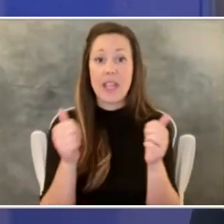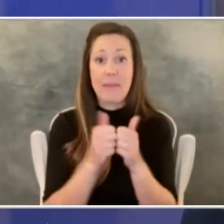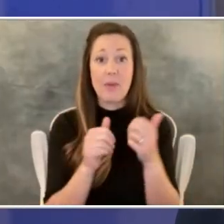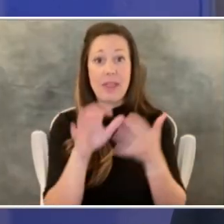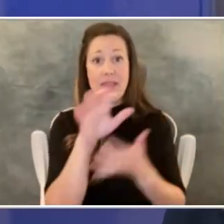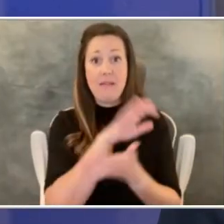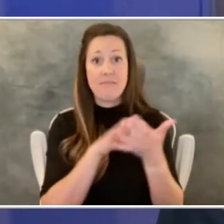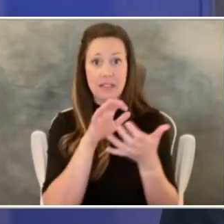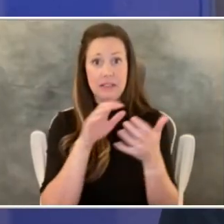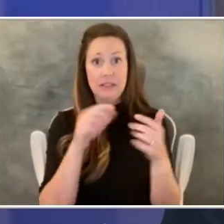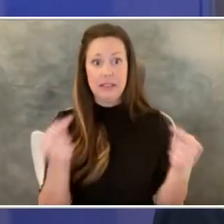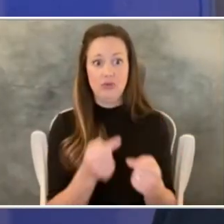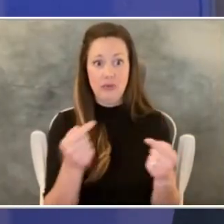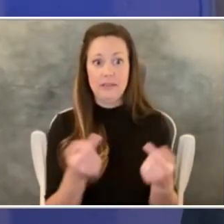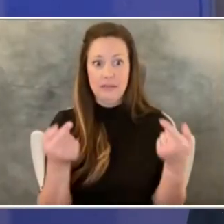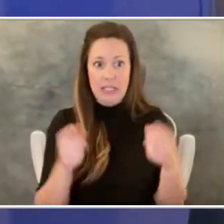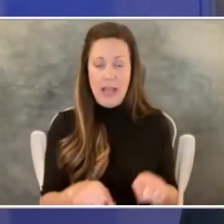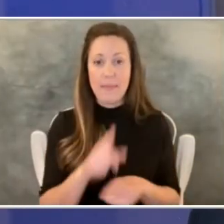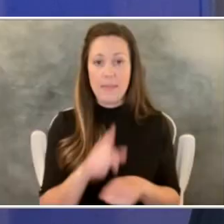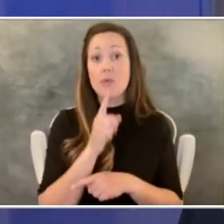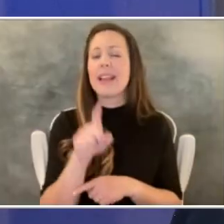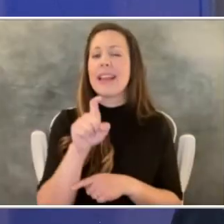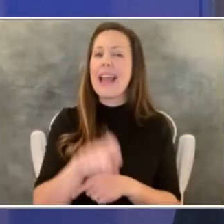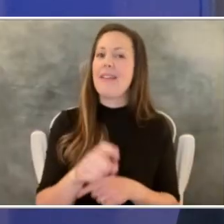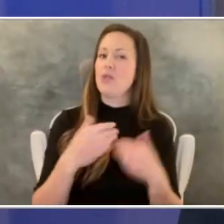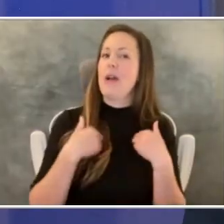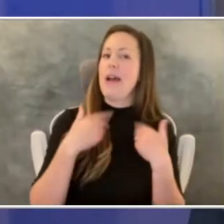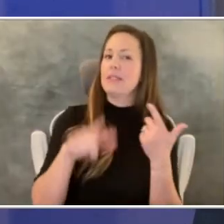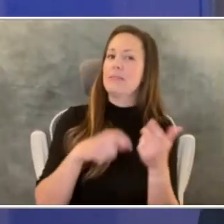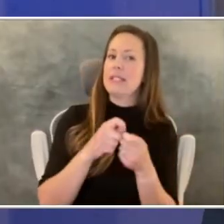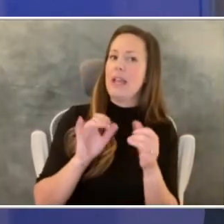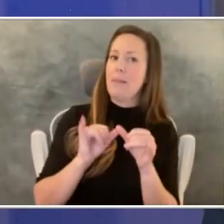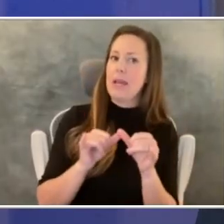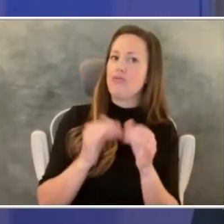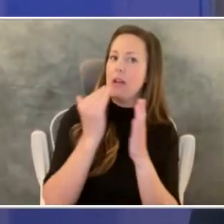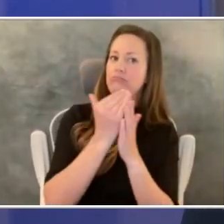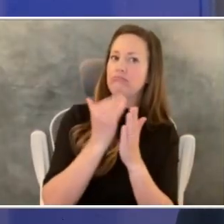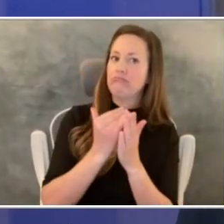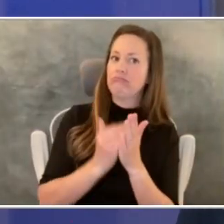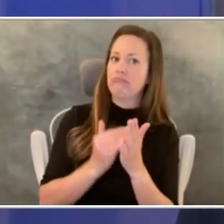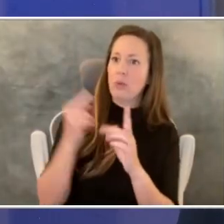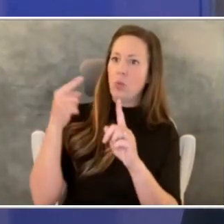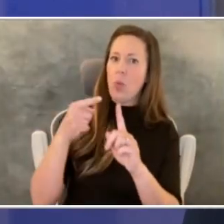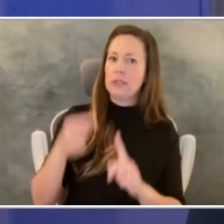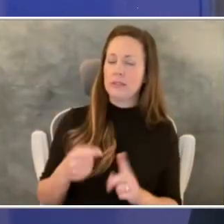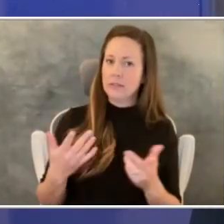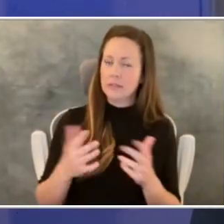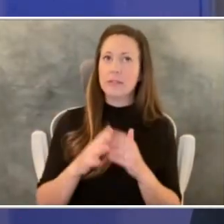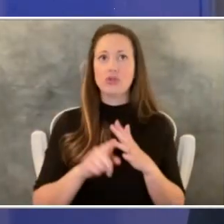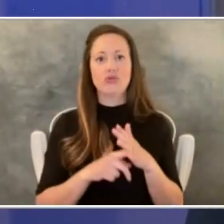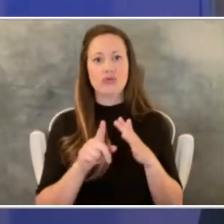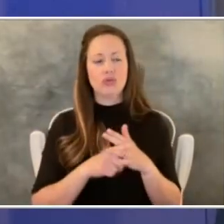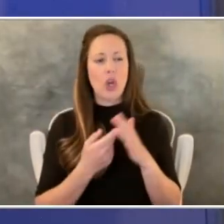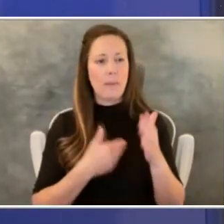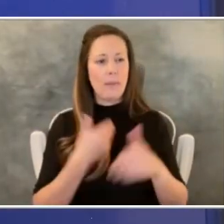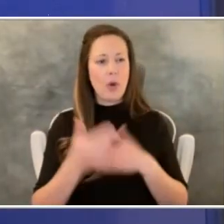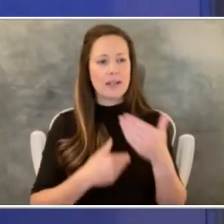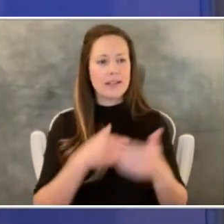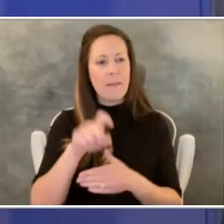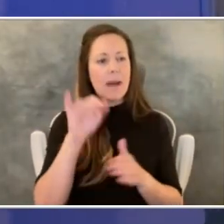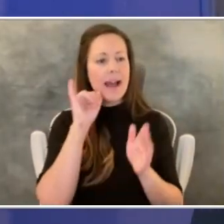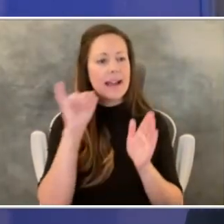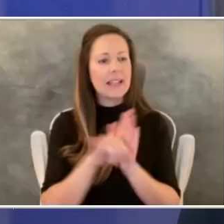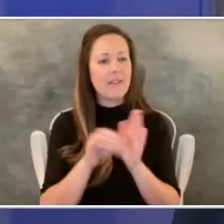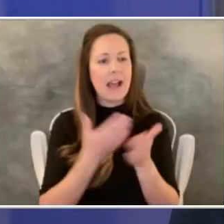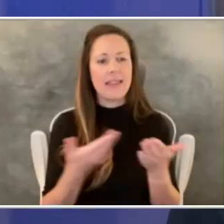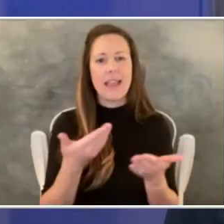had, you start with certain metrics that you're trying to get early. As you go through the process, you have to start identifying those things that Gabe's going to need to get back